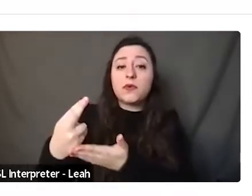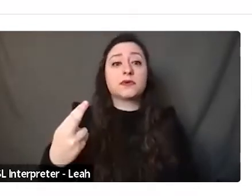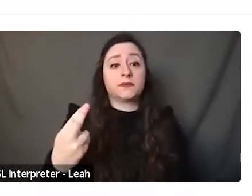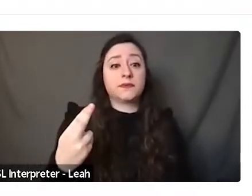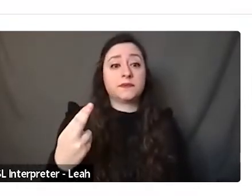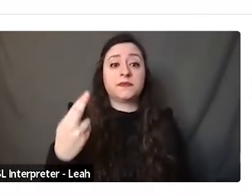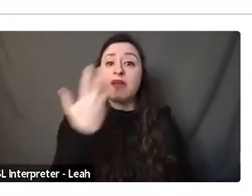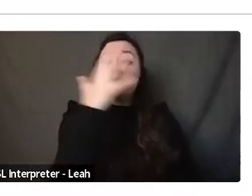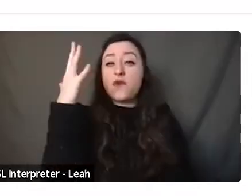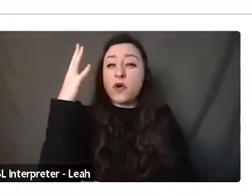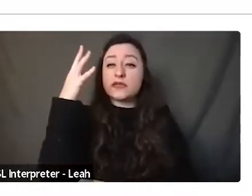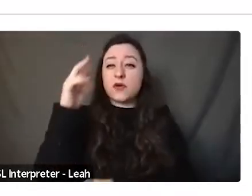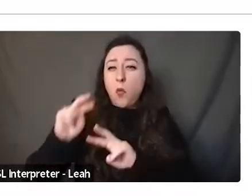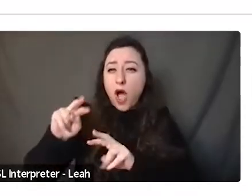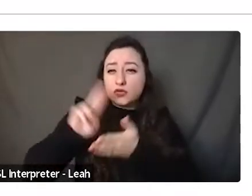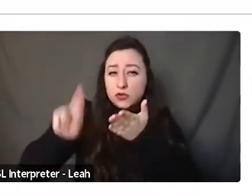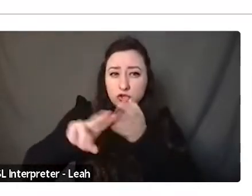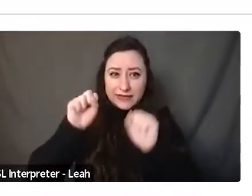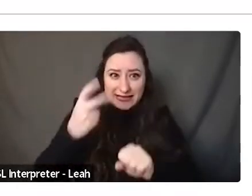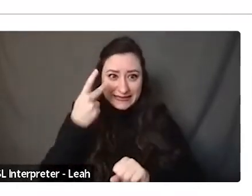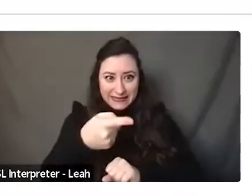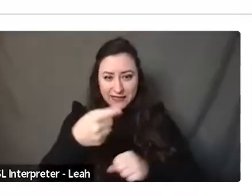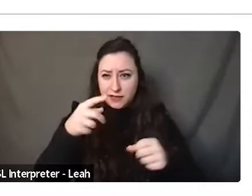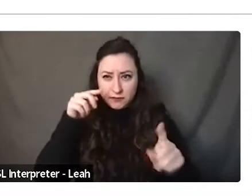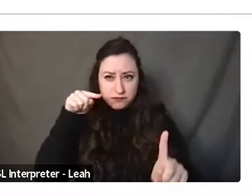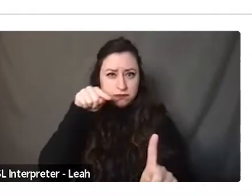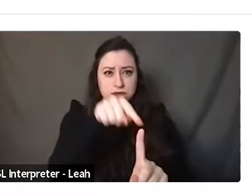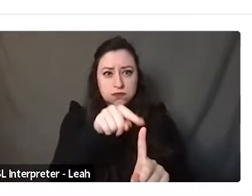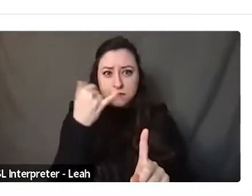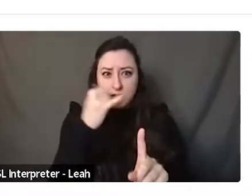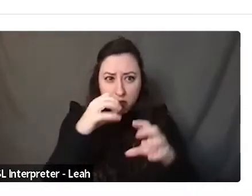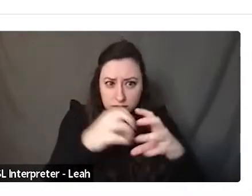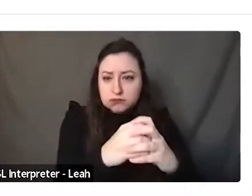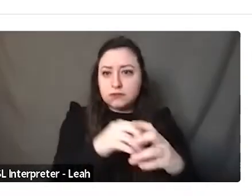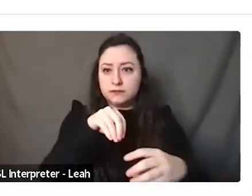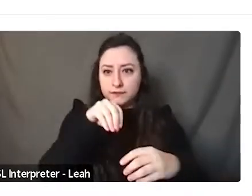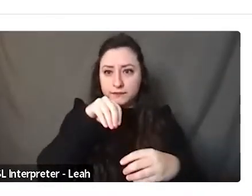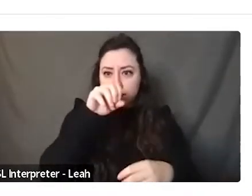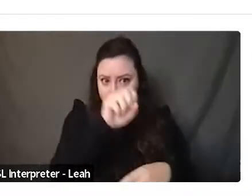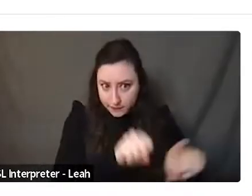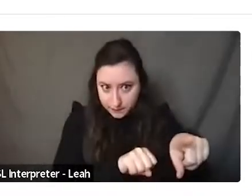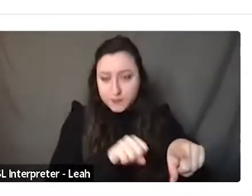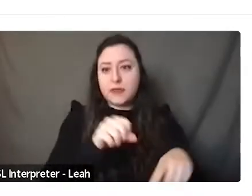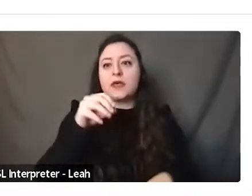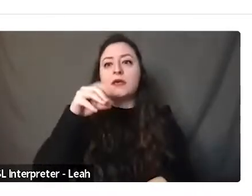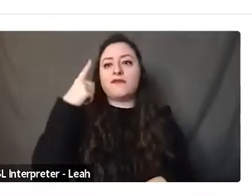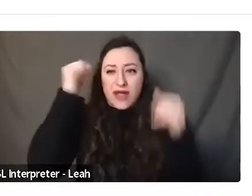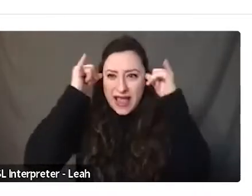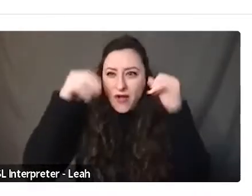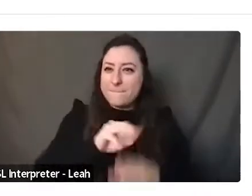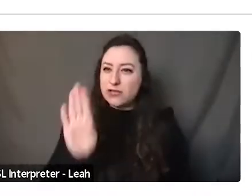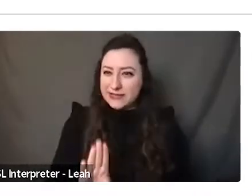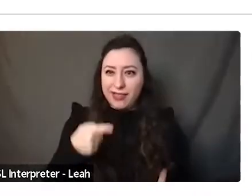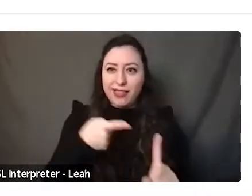Watch, shows that you can see the high concentration of deforestation from cattle in Brazil, particularly